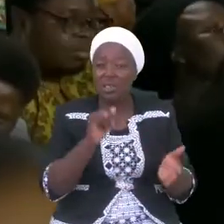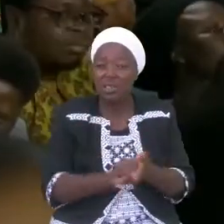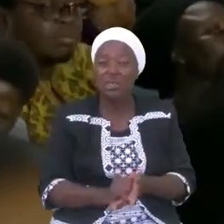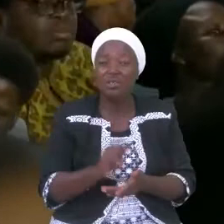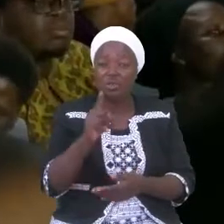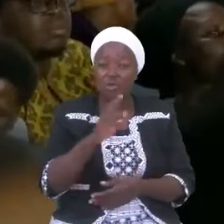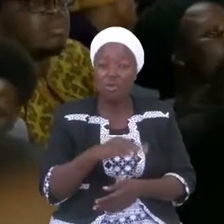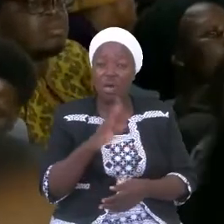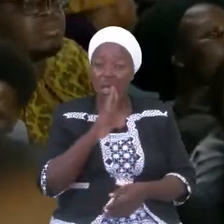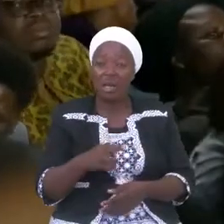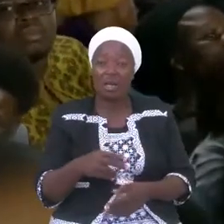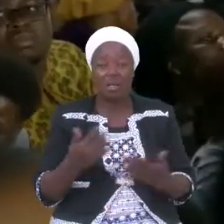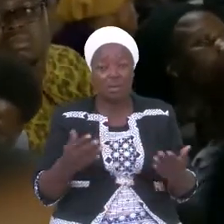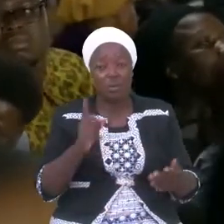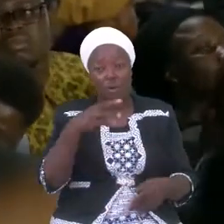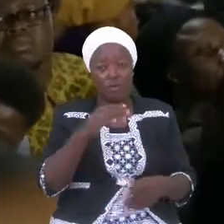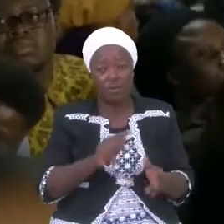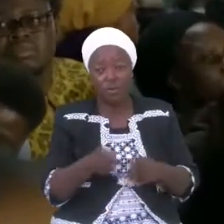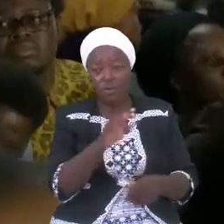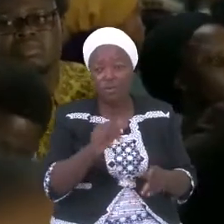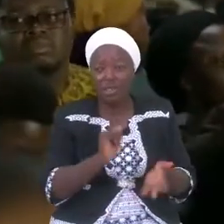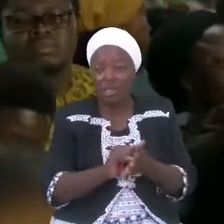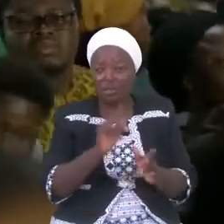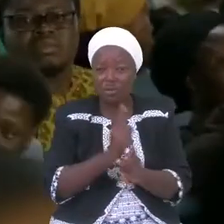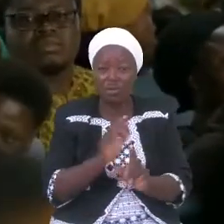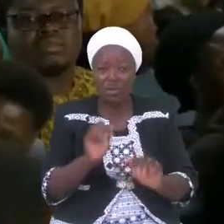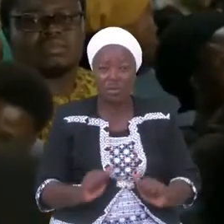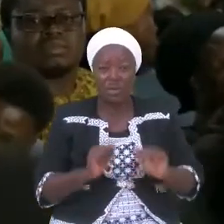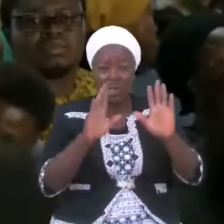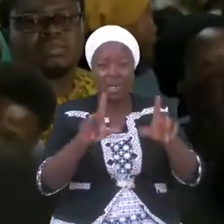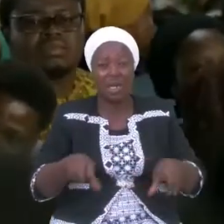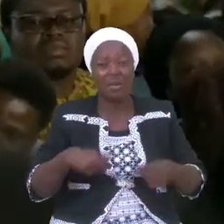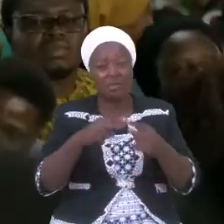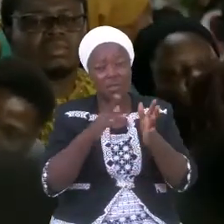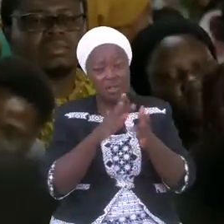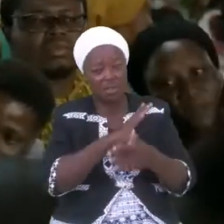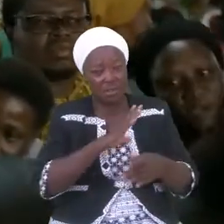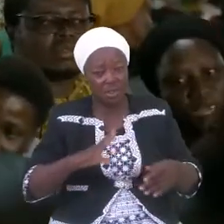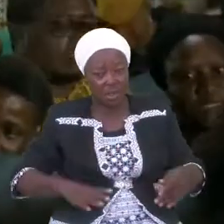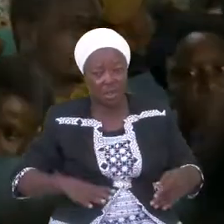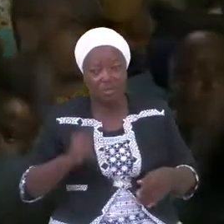you, raise up your hand. You are important.